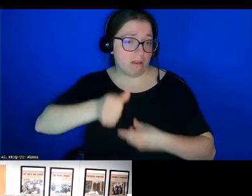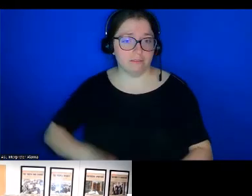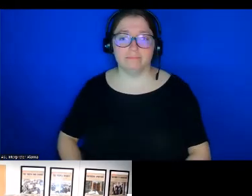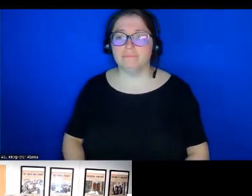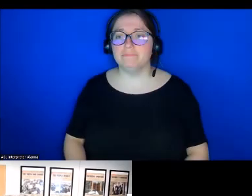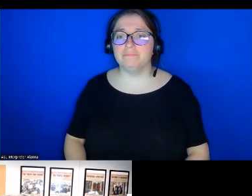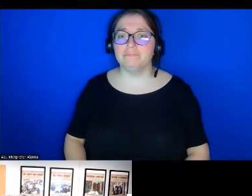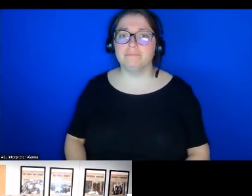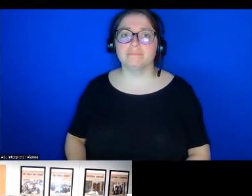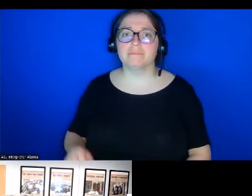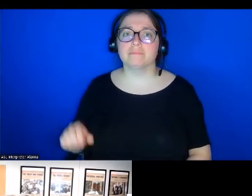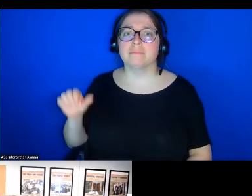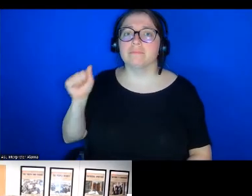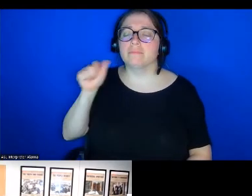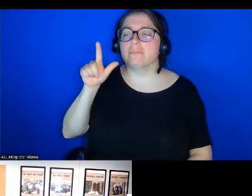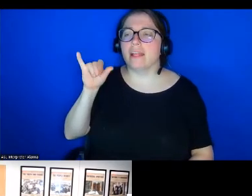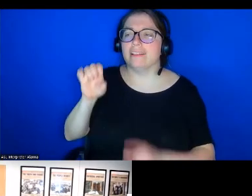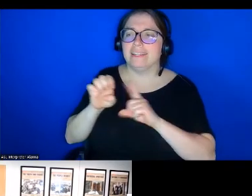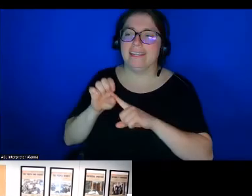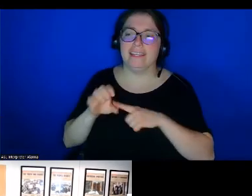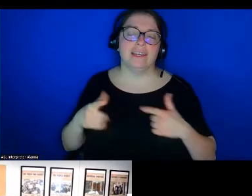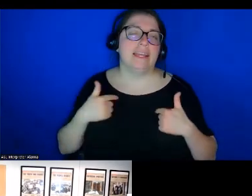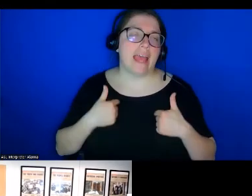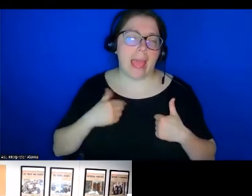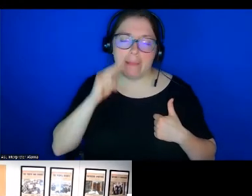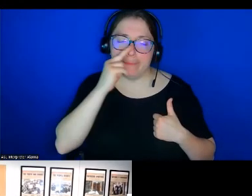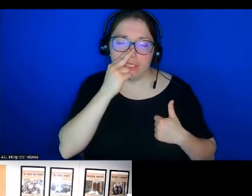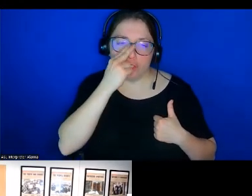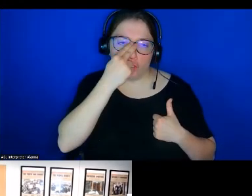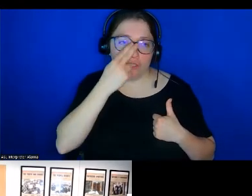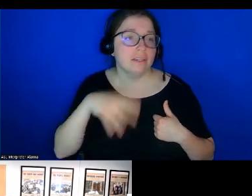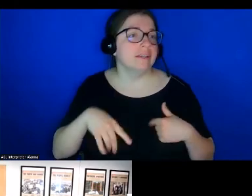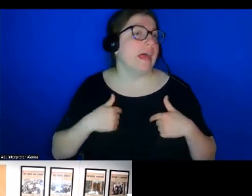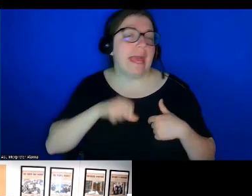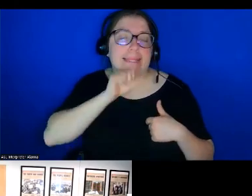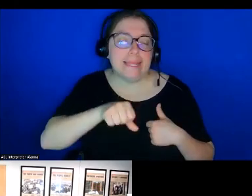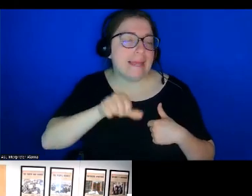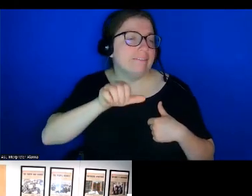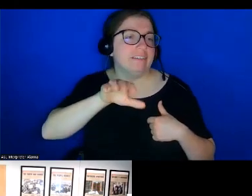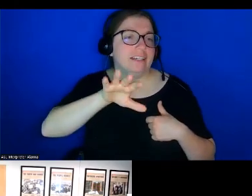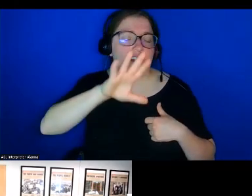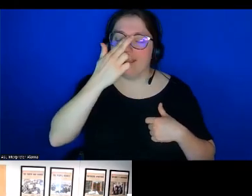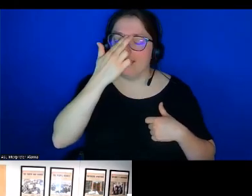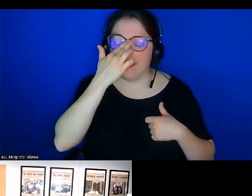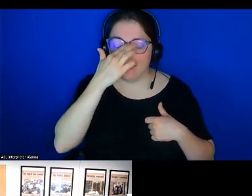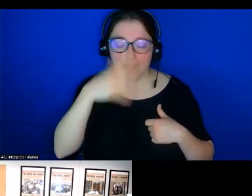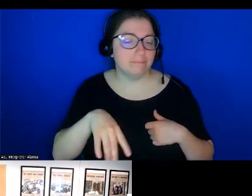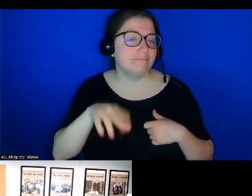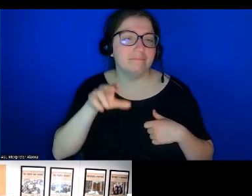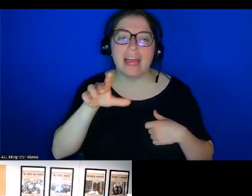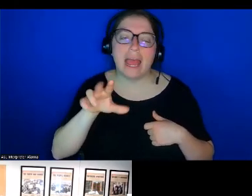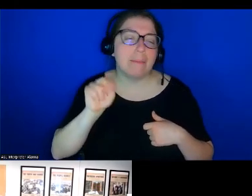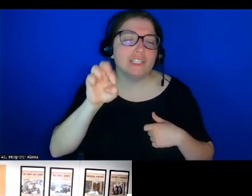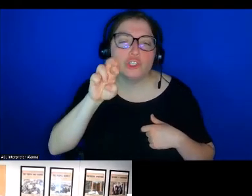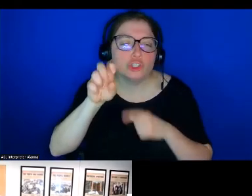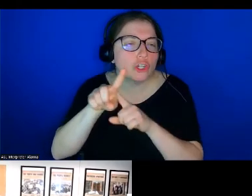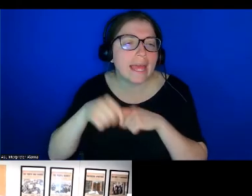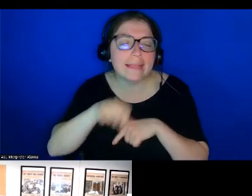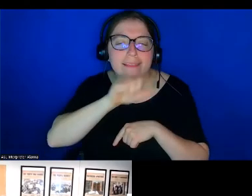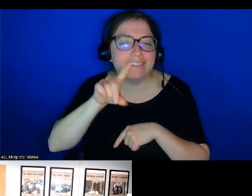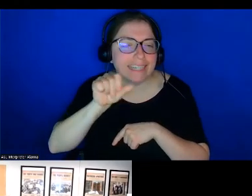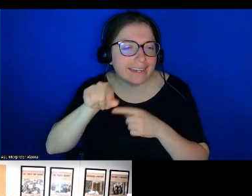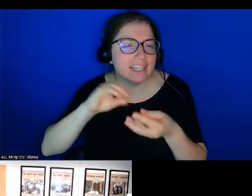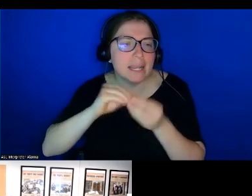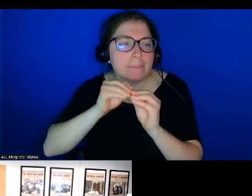in with some more stats but because i'm a nerd and love data i have to um but amanda's right the about 30 percent